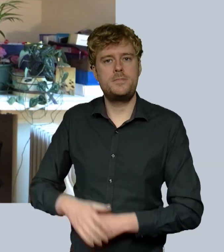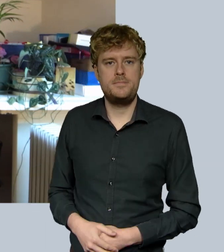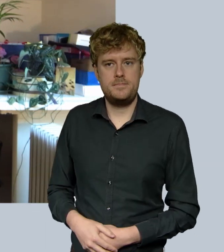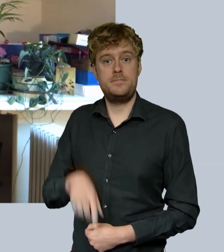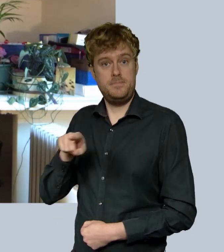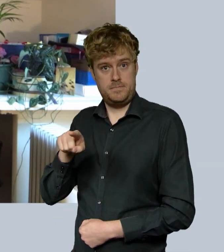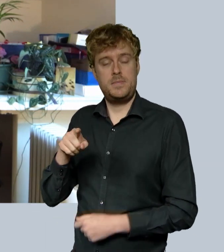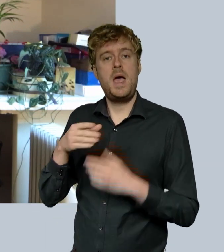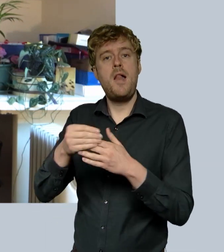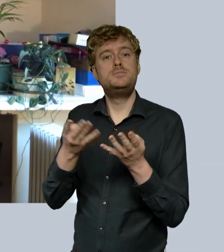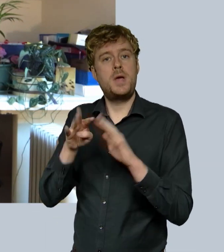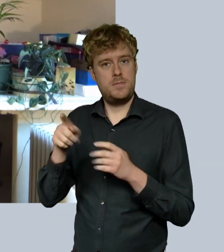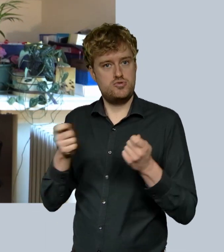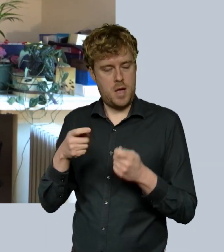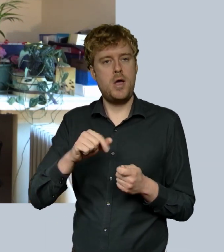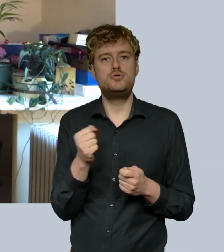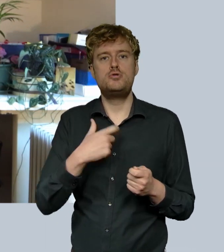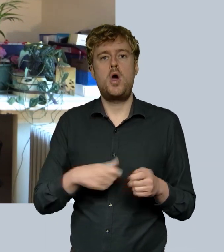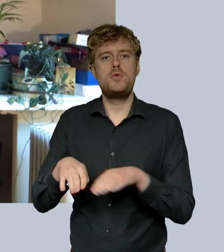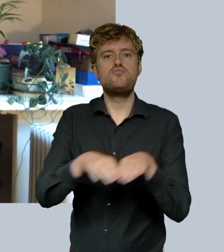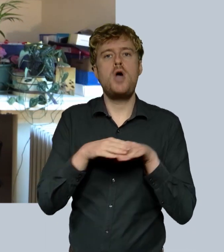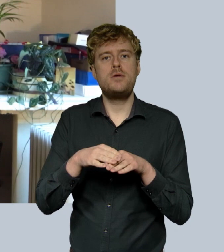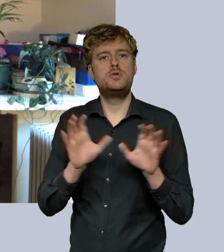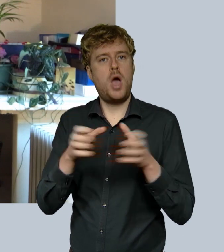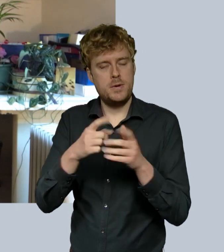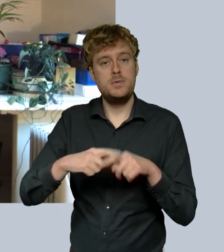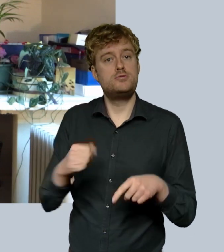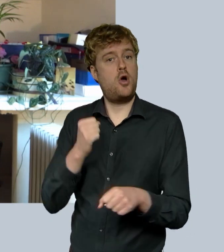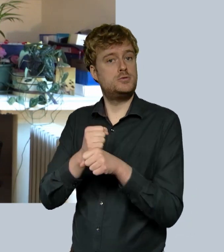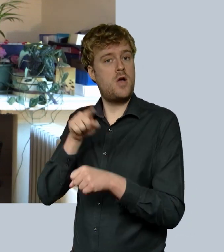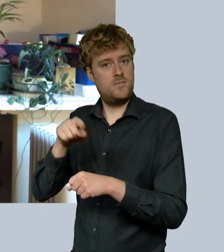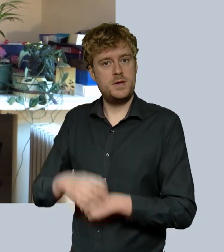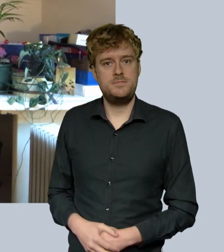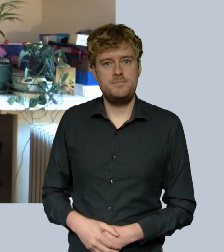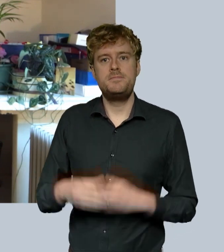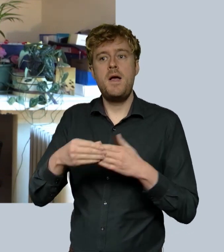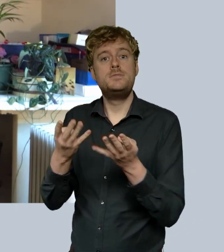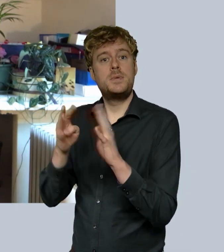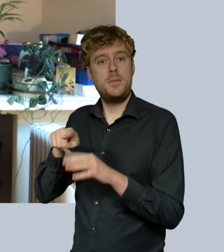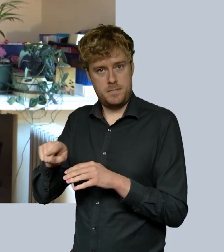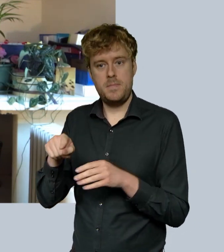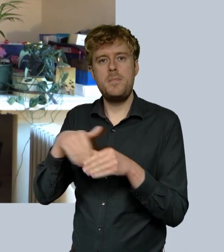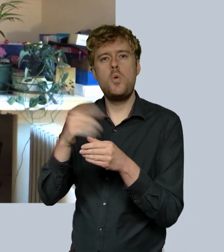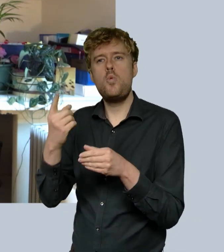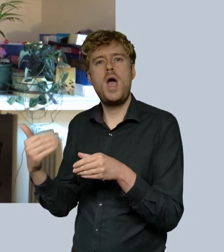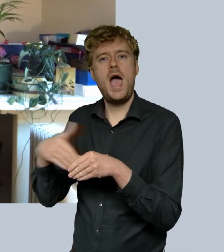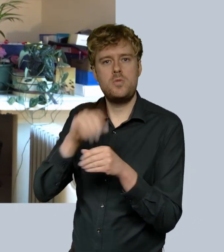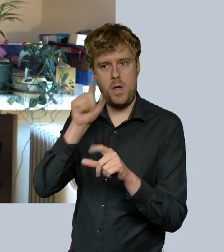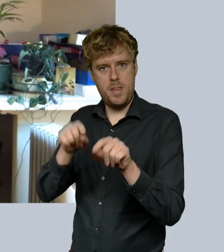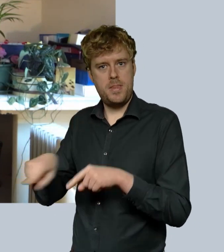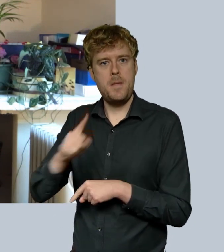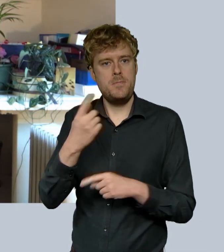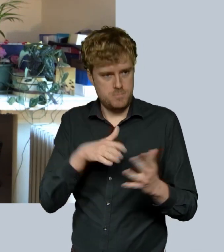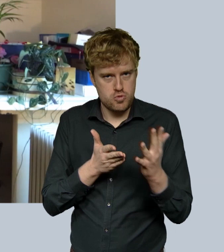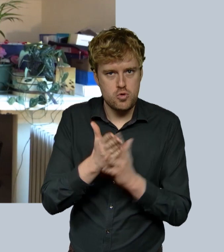Government. Leadership Panel members will include people with direct experience of human rights issues and representatives